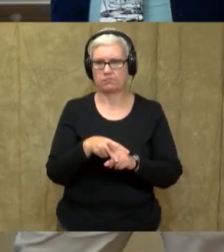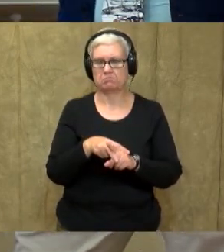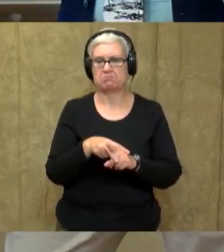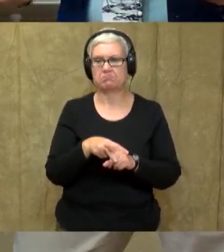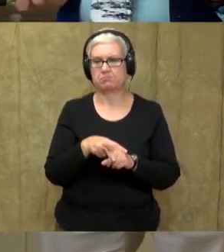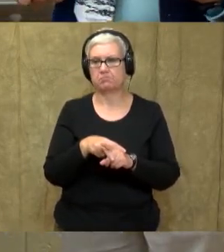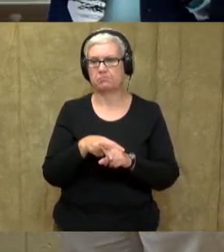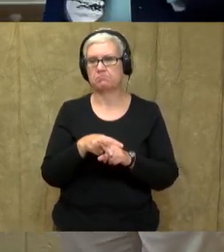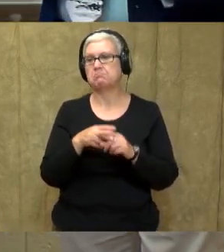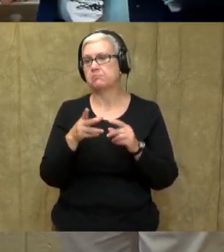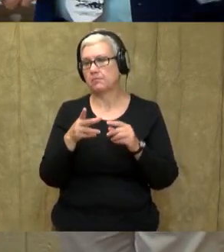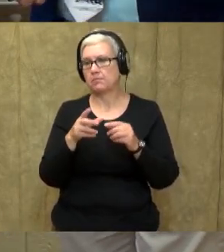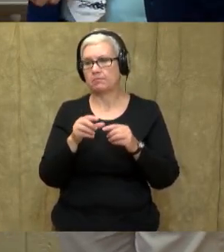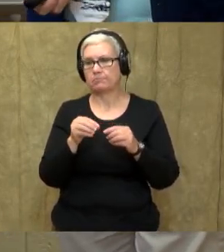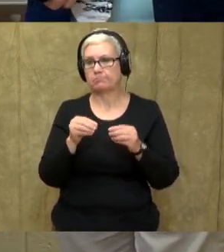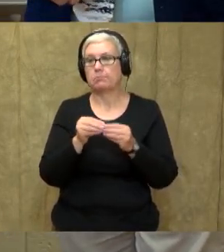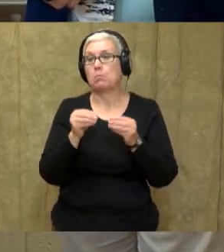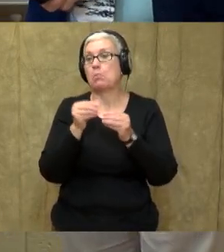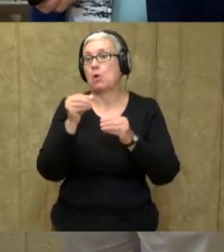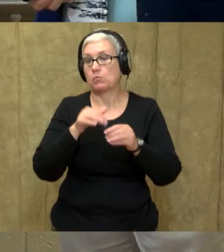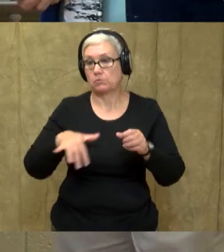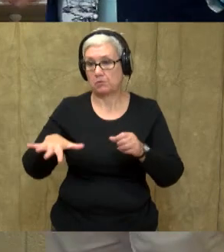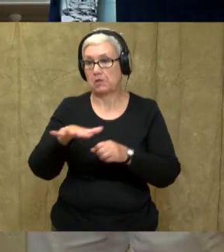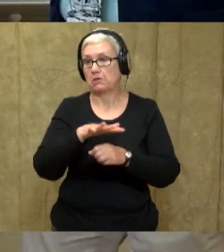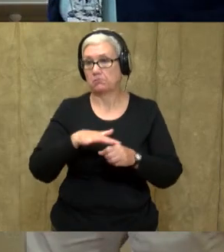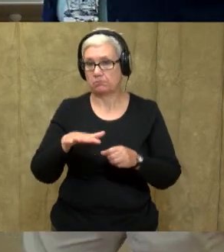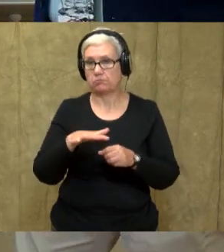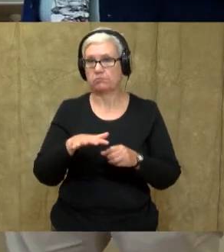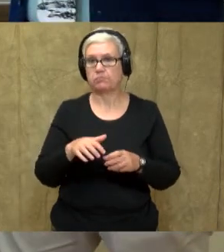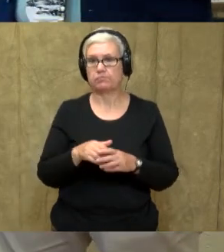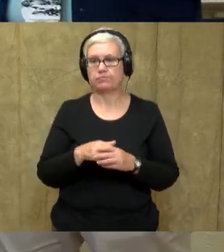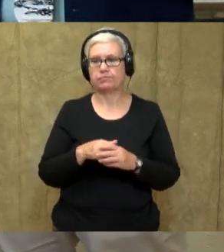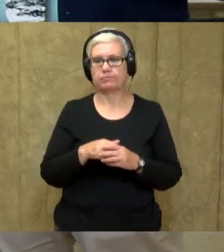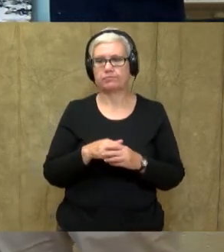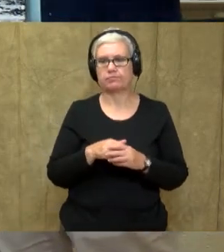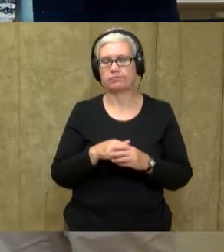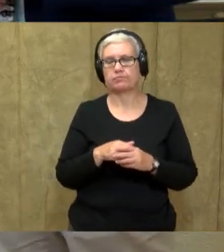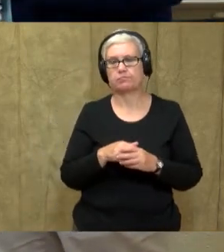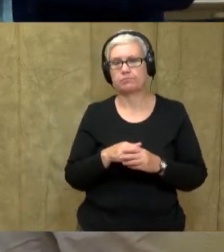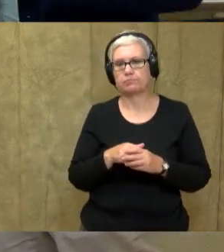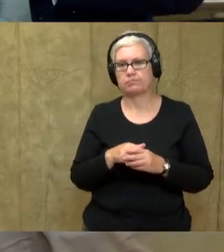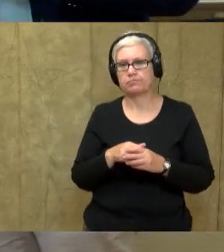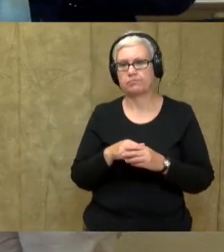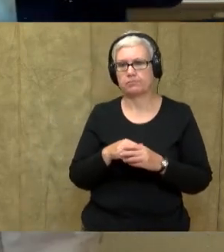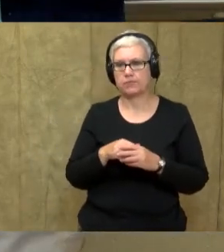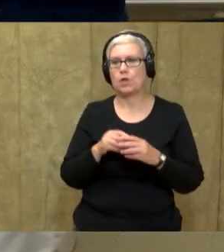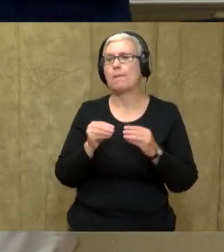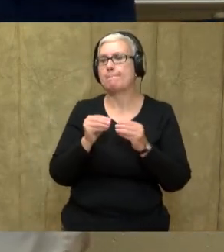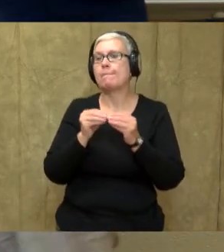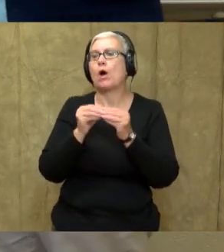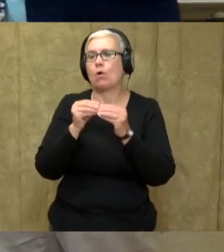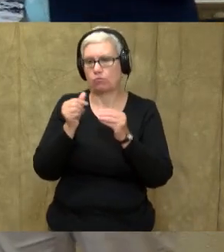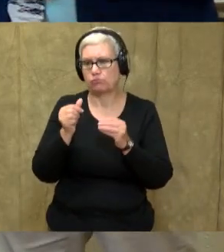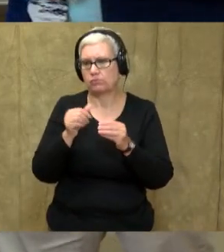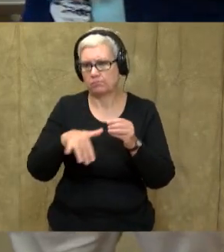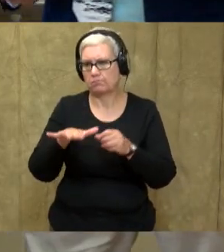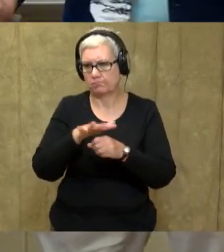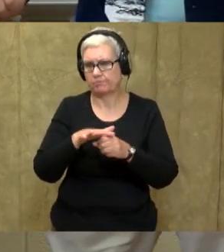for maximum area. You could also look for minimum areas, but optimizing space is a really big geometric